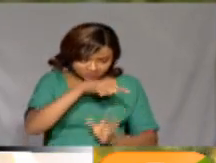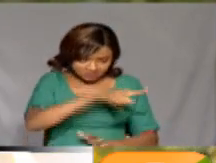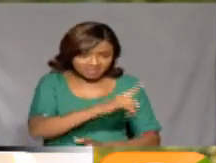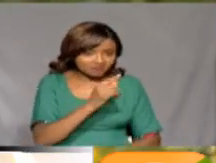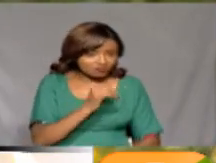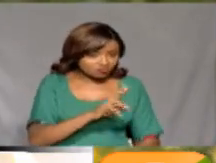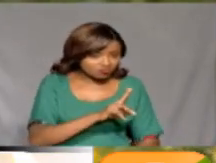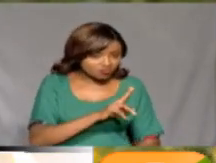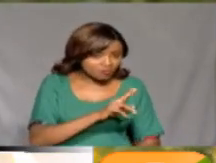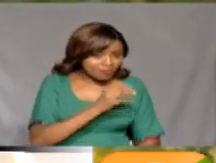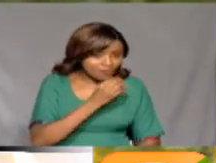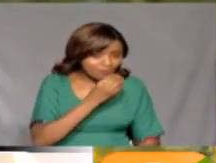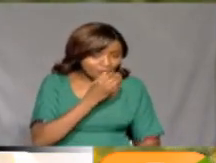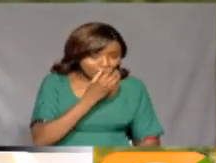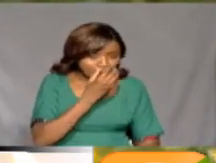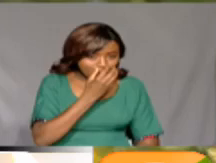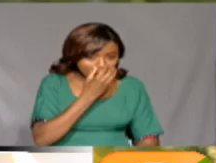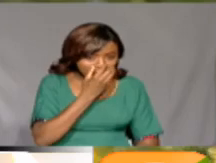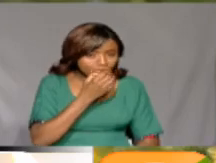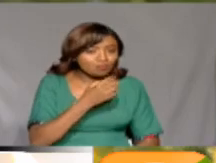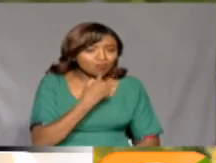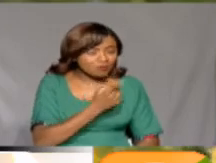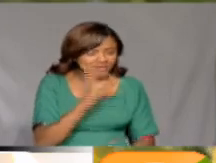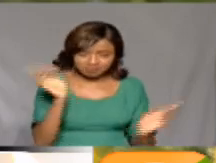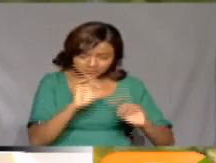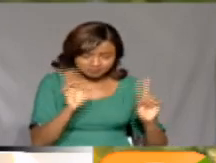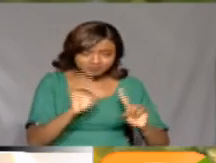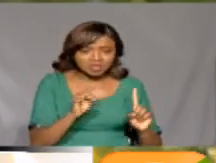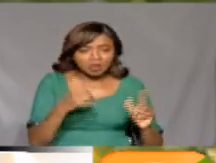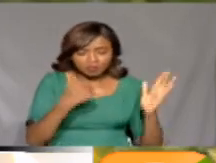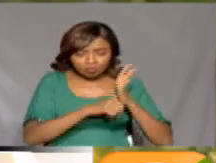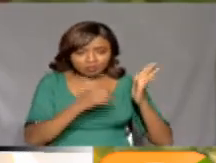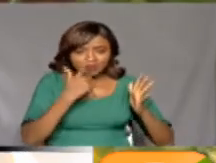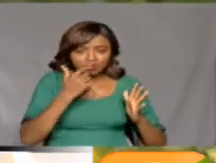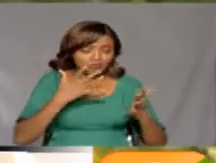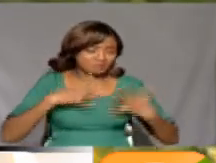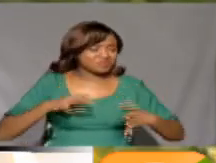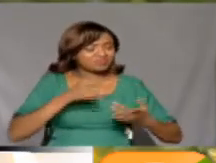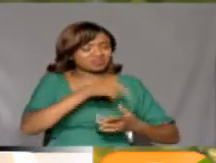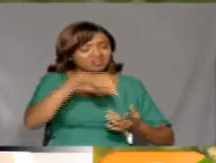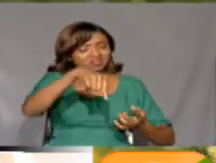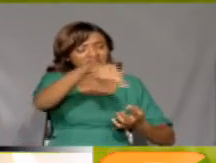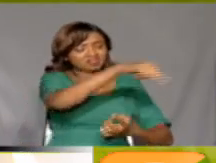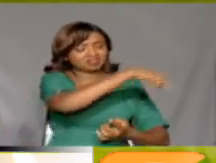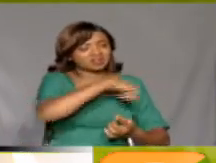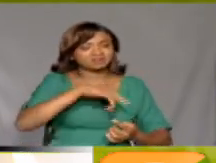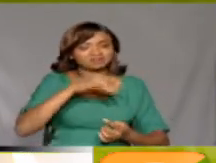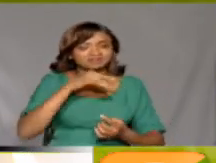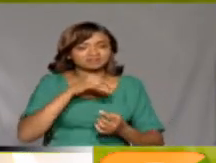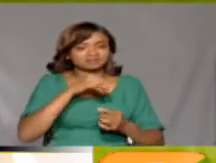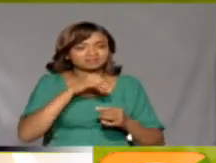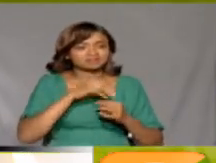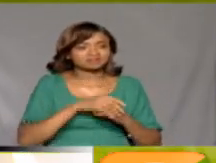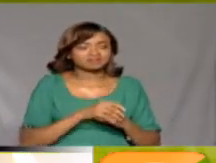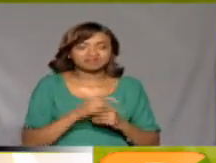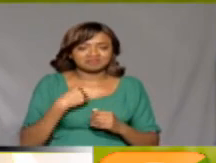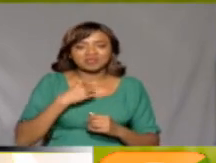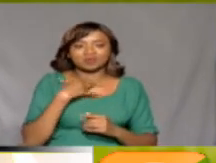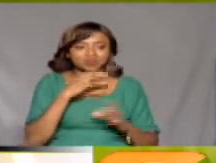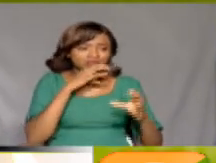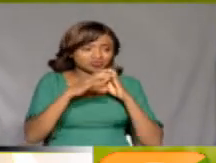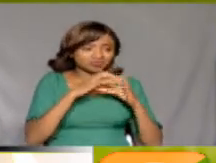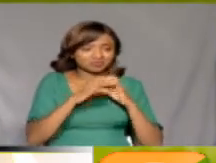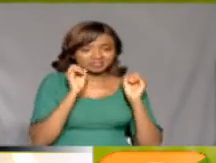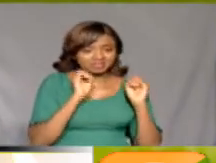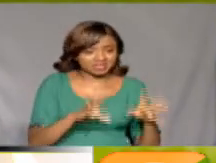has something to do with the handlers, which then I do not want us to delve into. Yeah. That's what you're going to say on